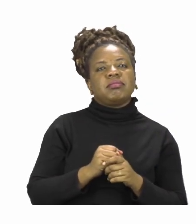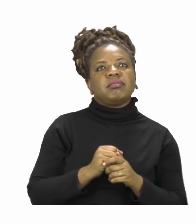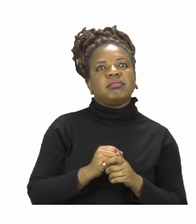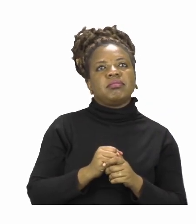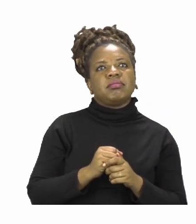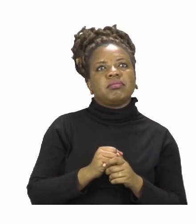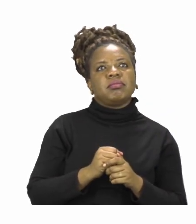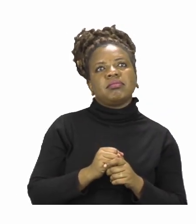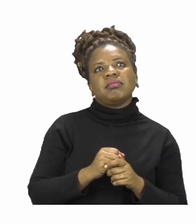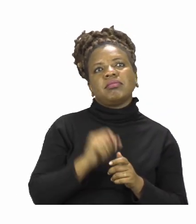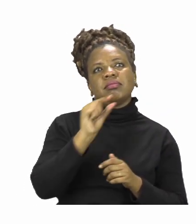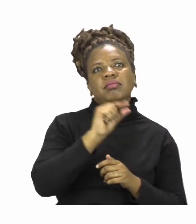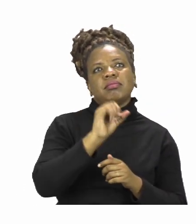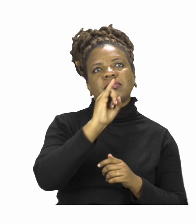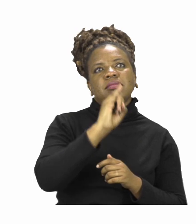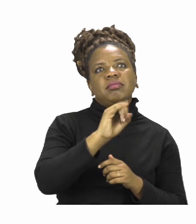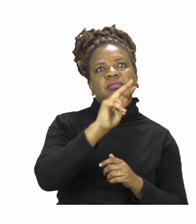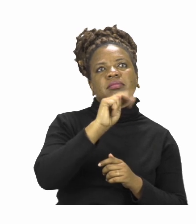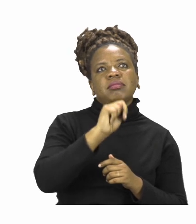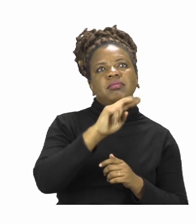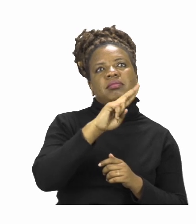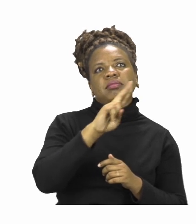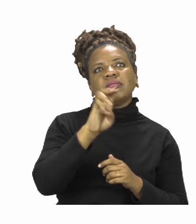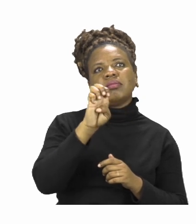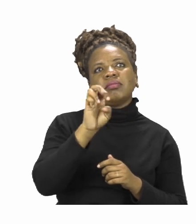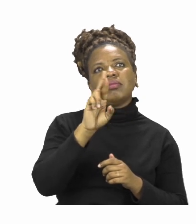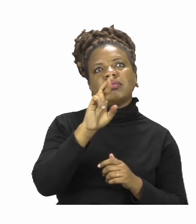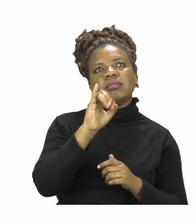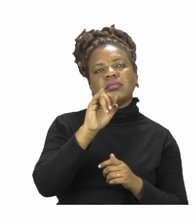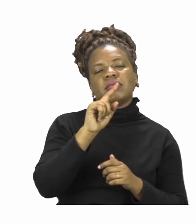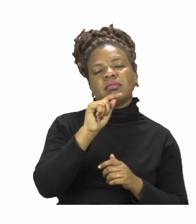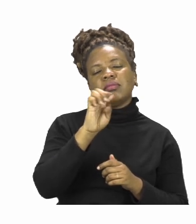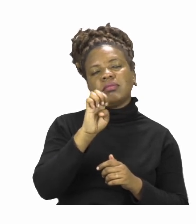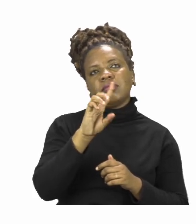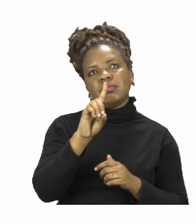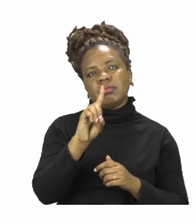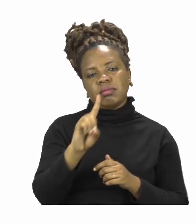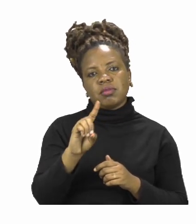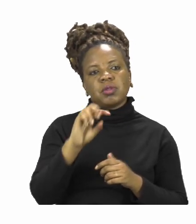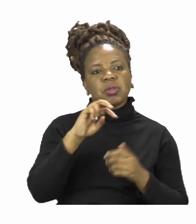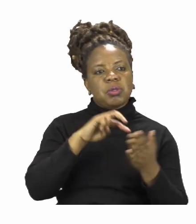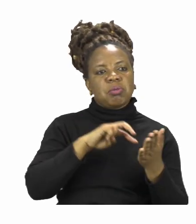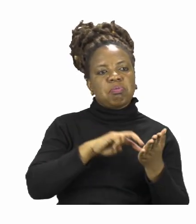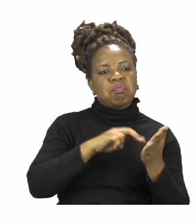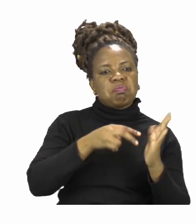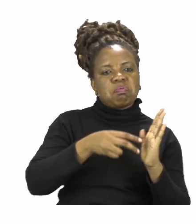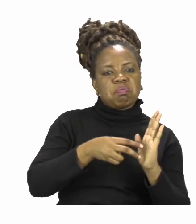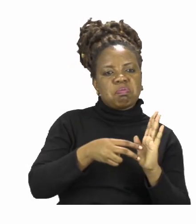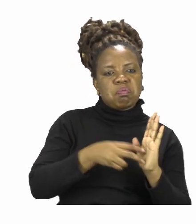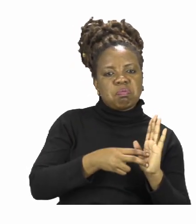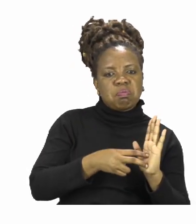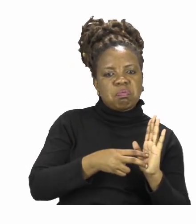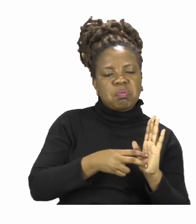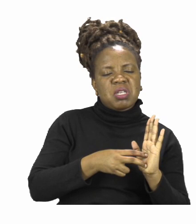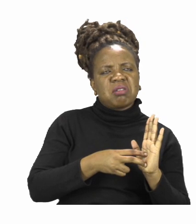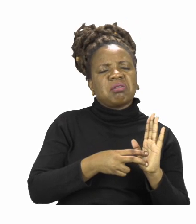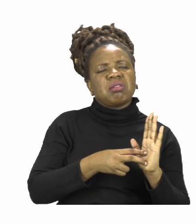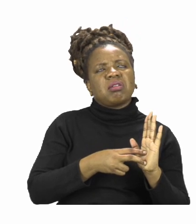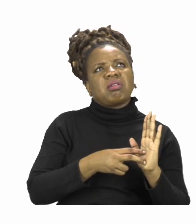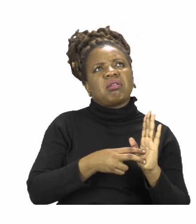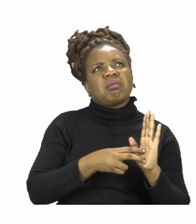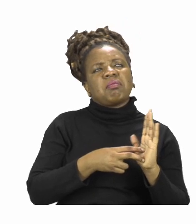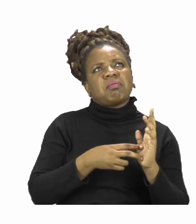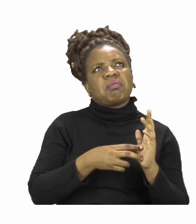word inherited means that you were given by a very close member. In this case,